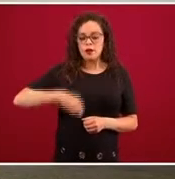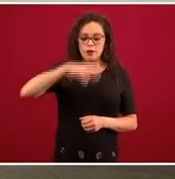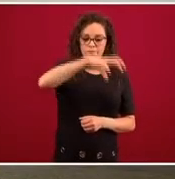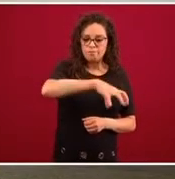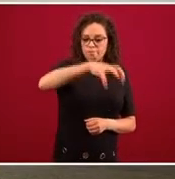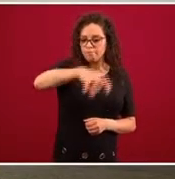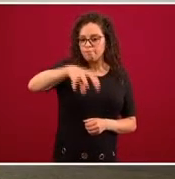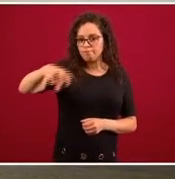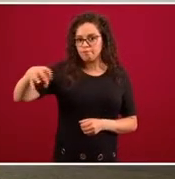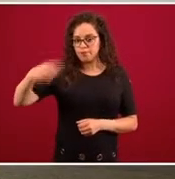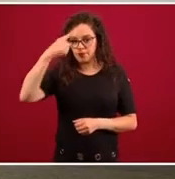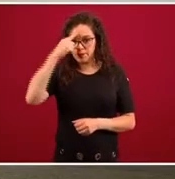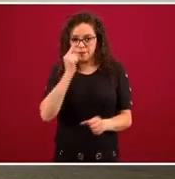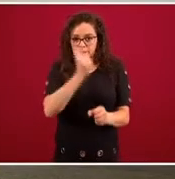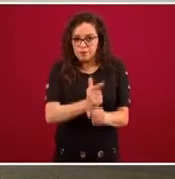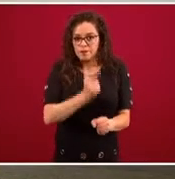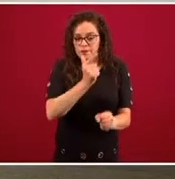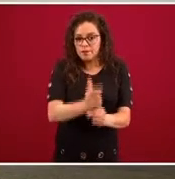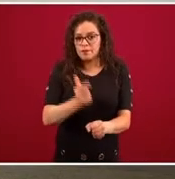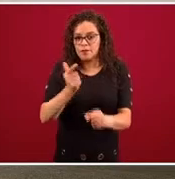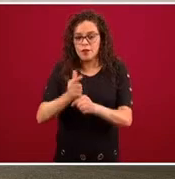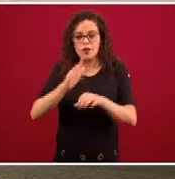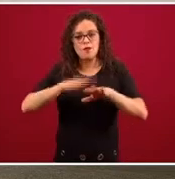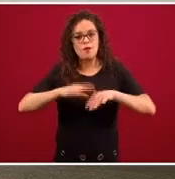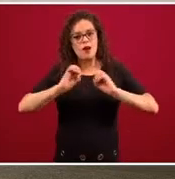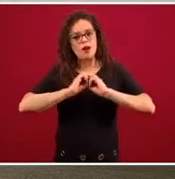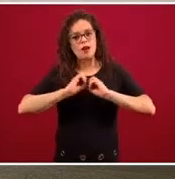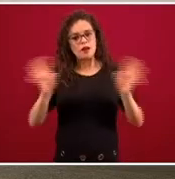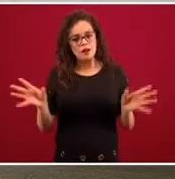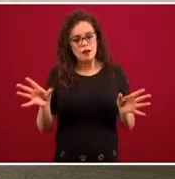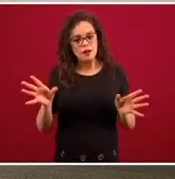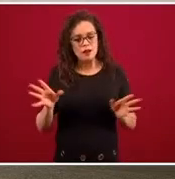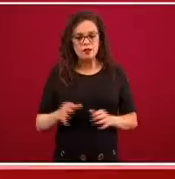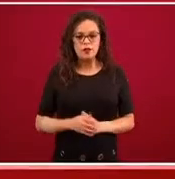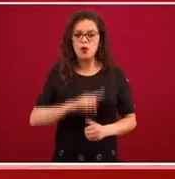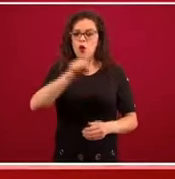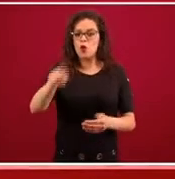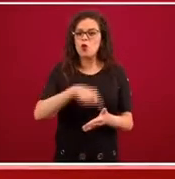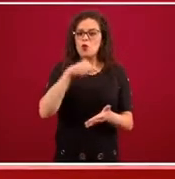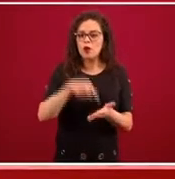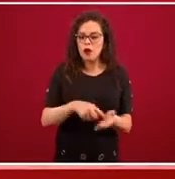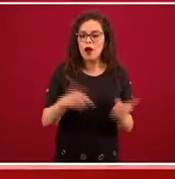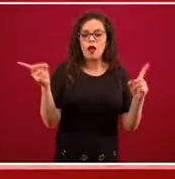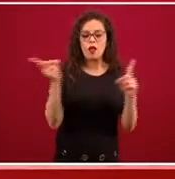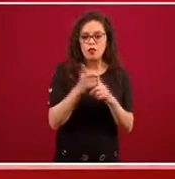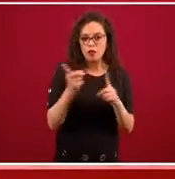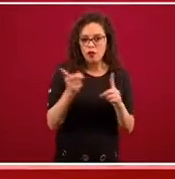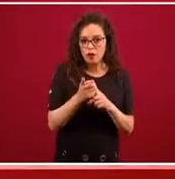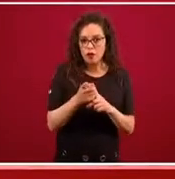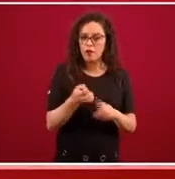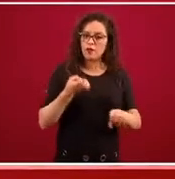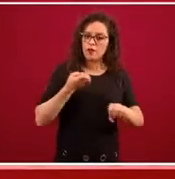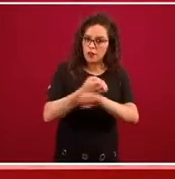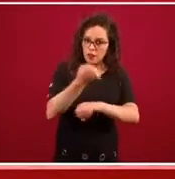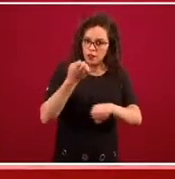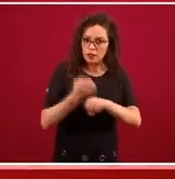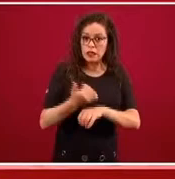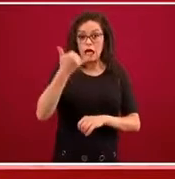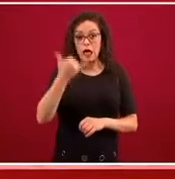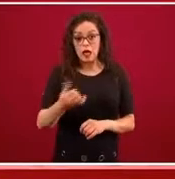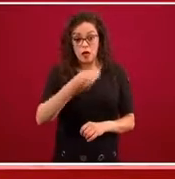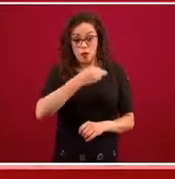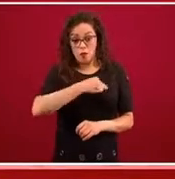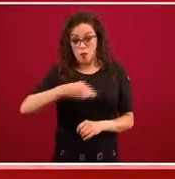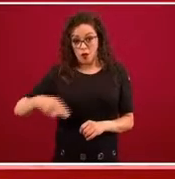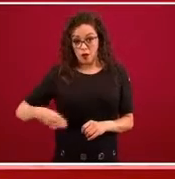level. So at a given time, we can identify clearly which regions and which states and